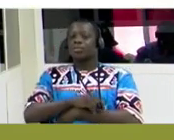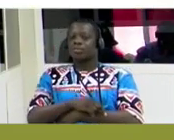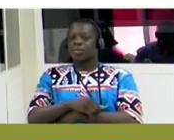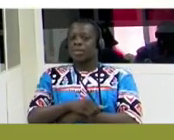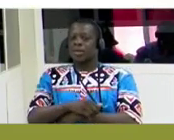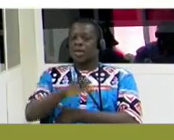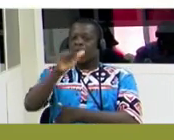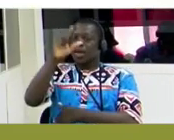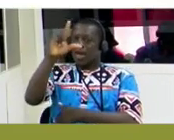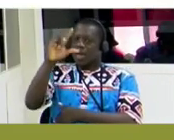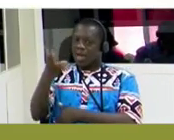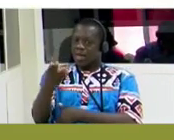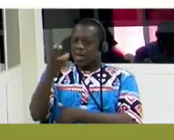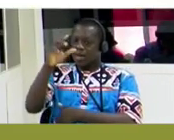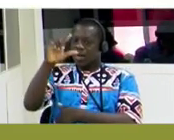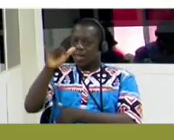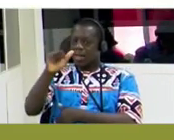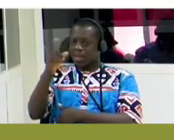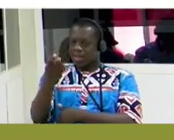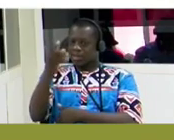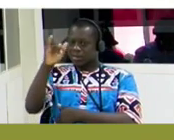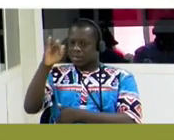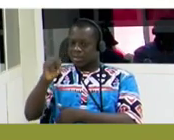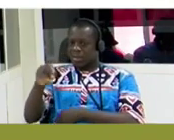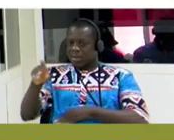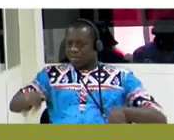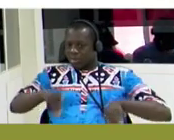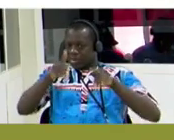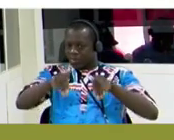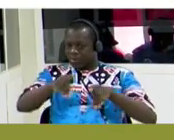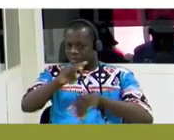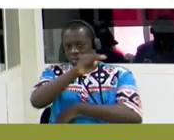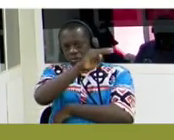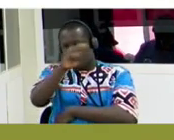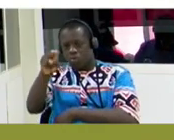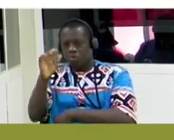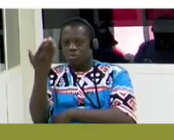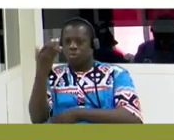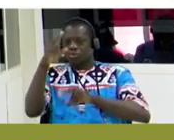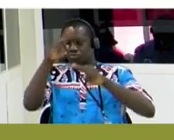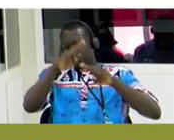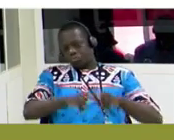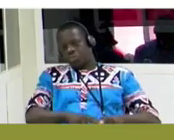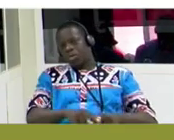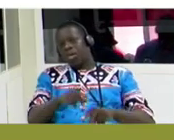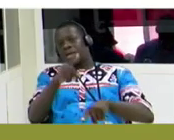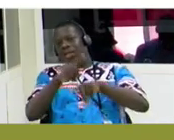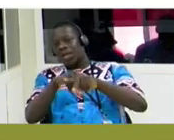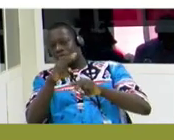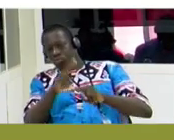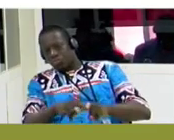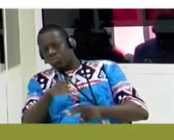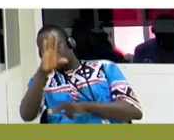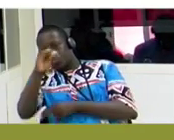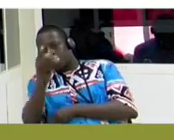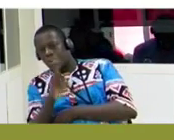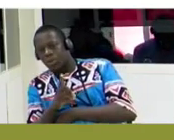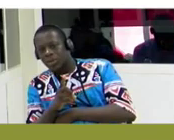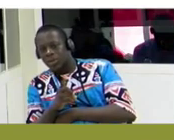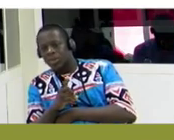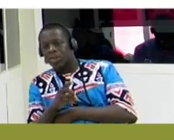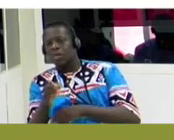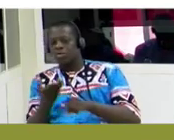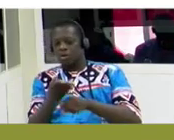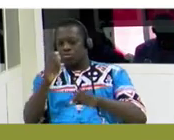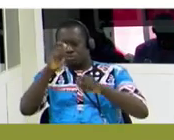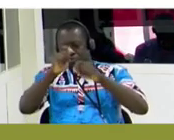he participate? No, Alhaji was sitting down. And what was he doing while he was sitting down? He just light